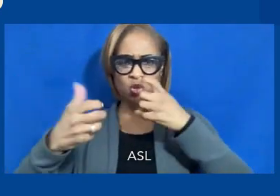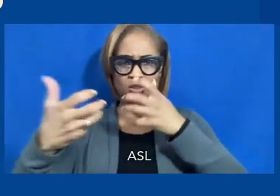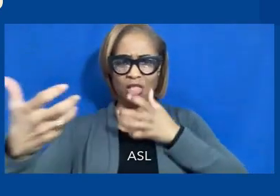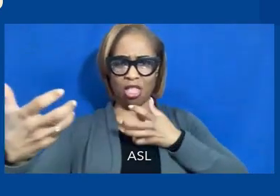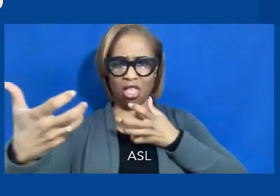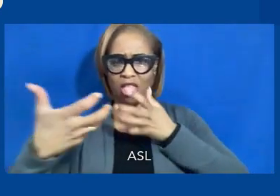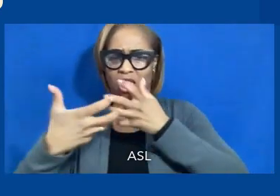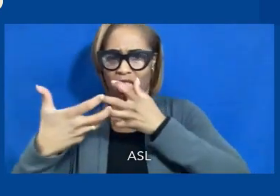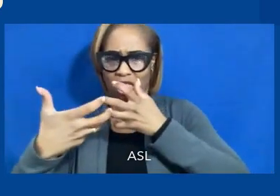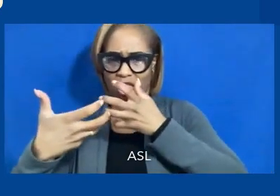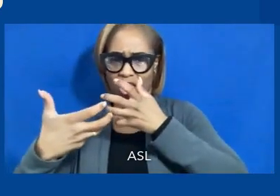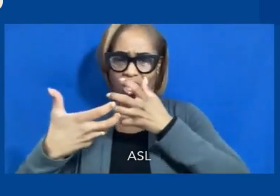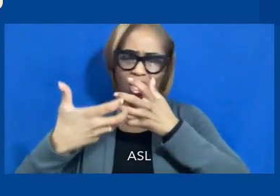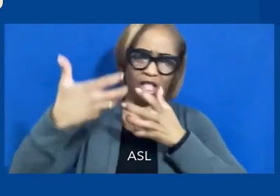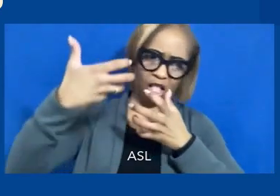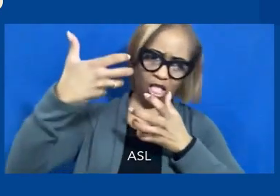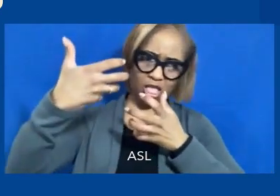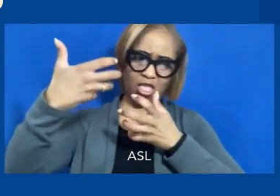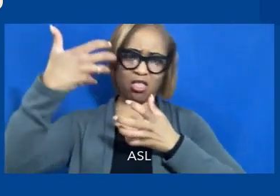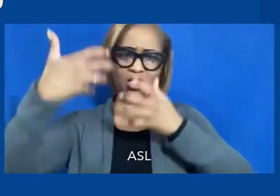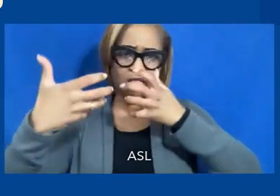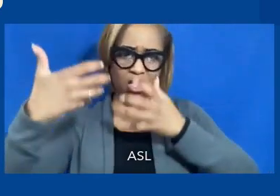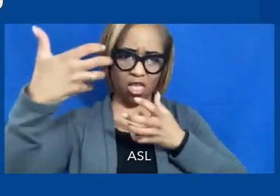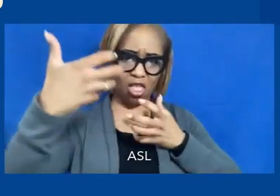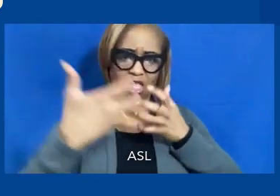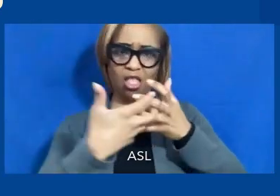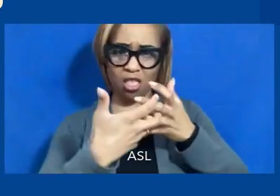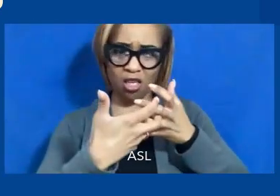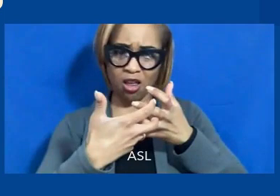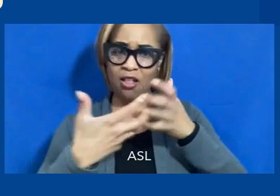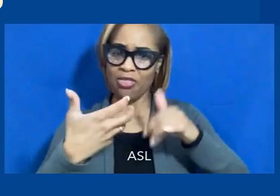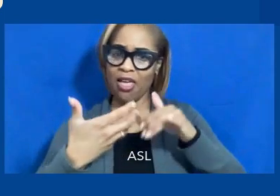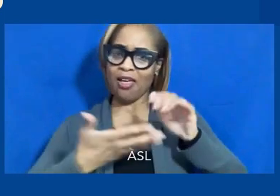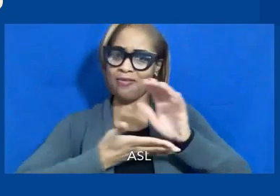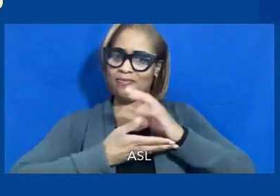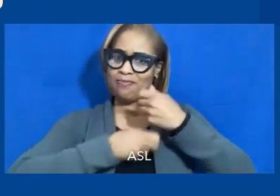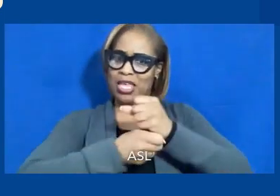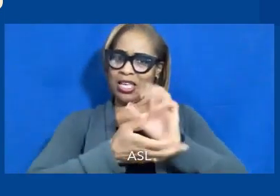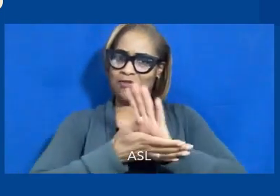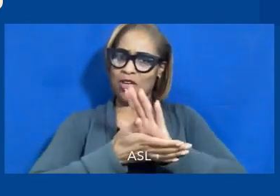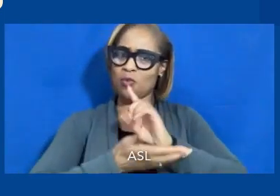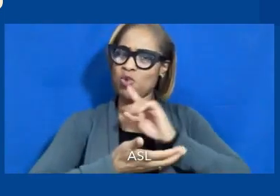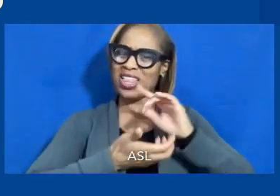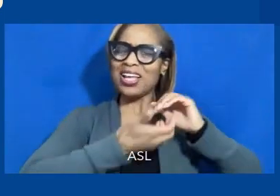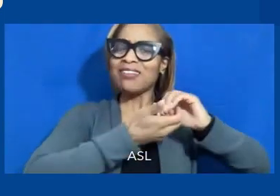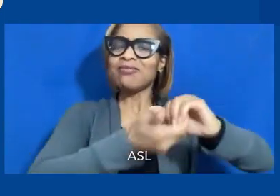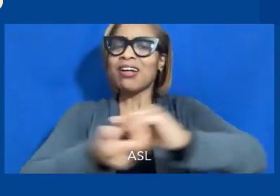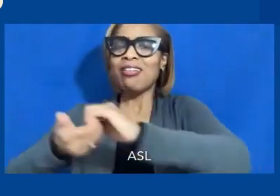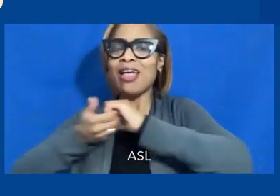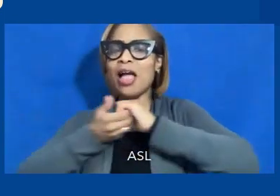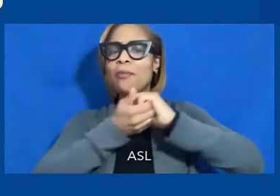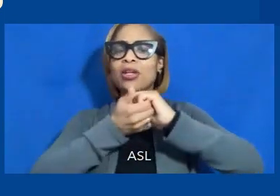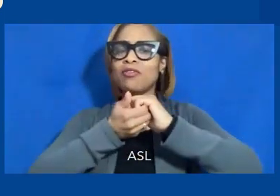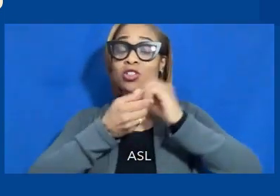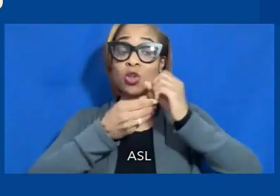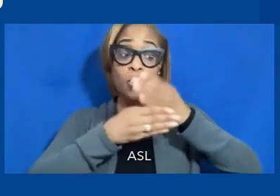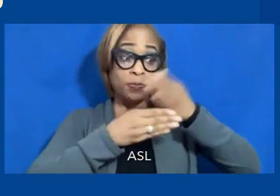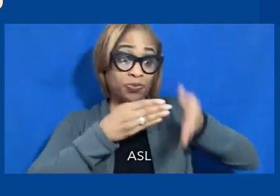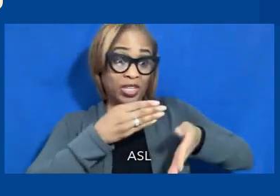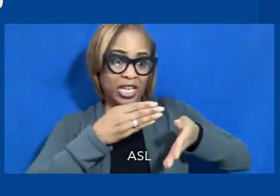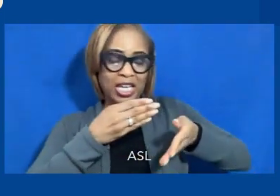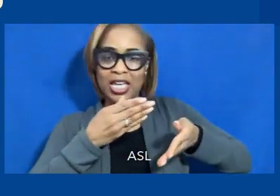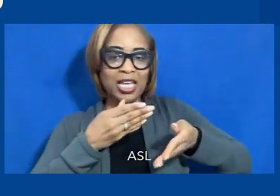being so much of a collaborative practice, like, the end result of what you create is not going